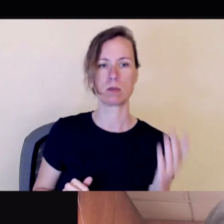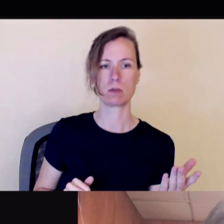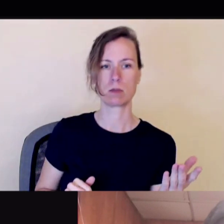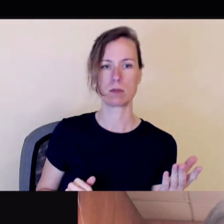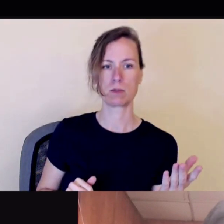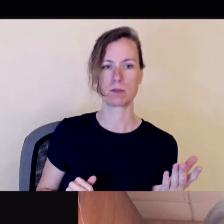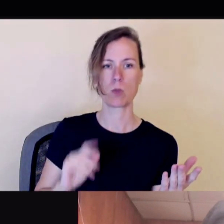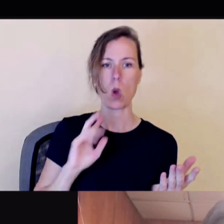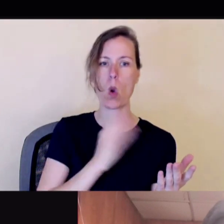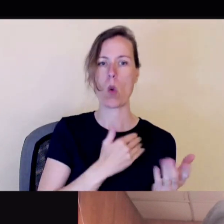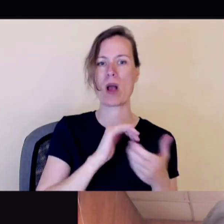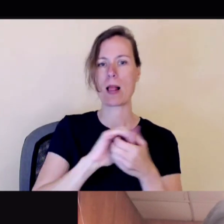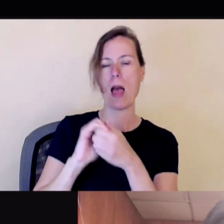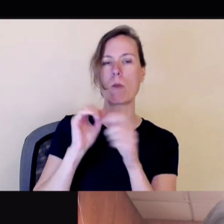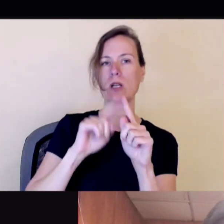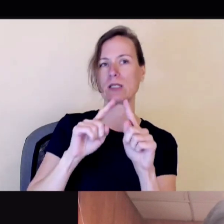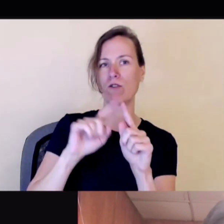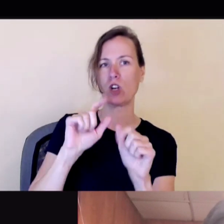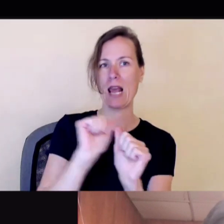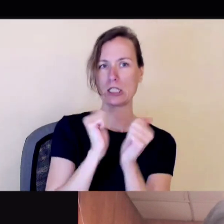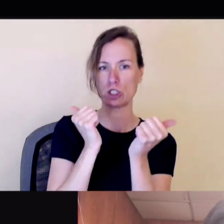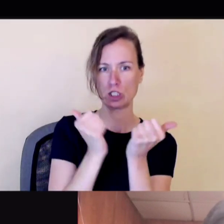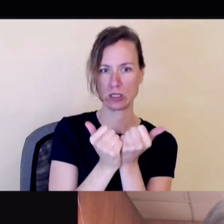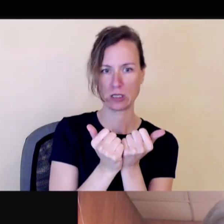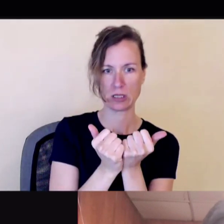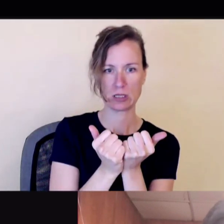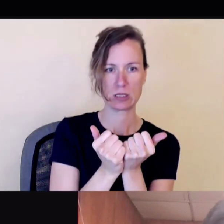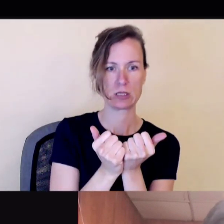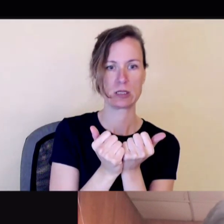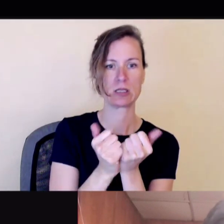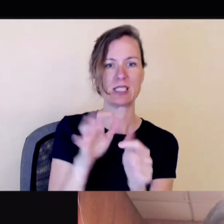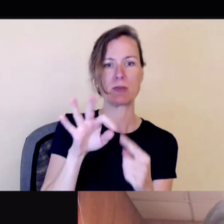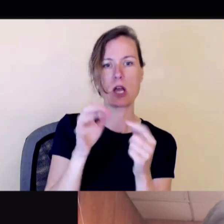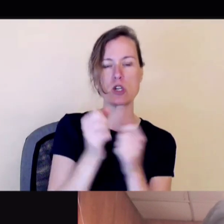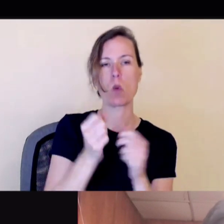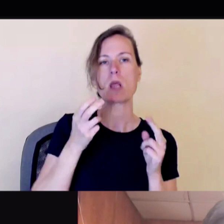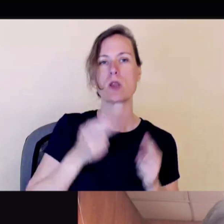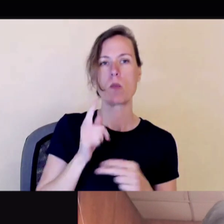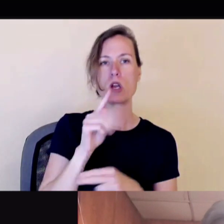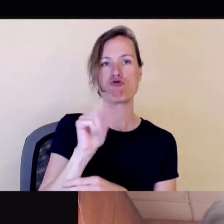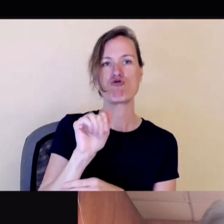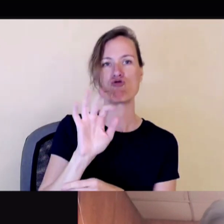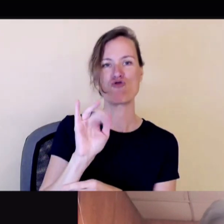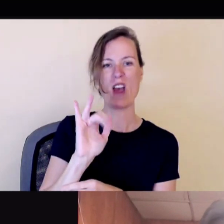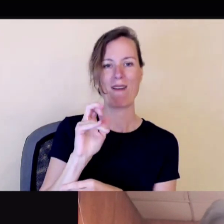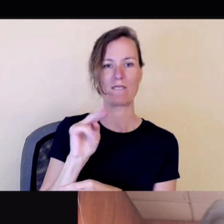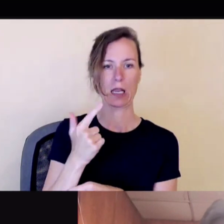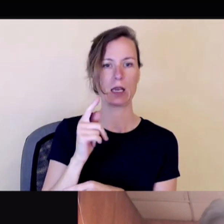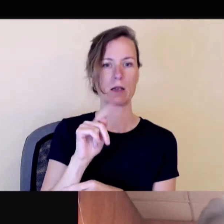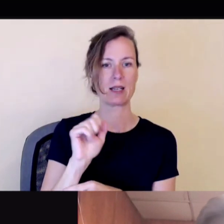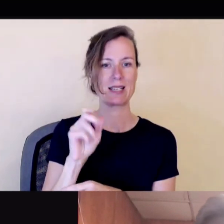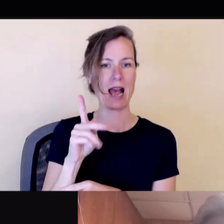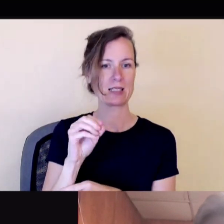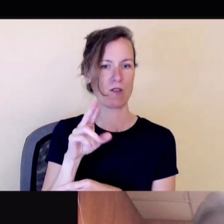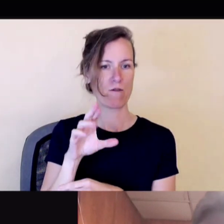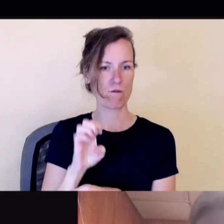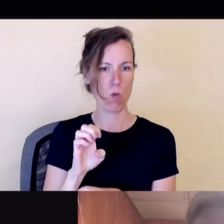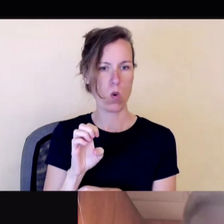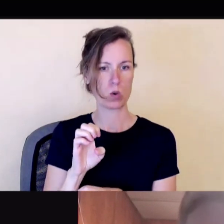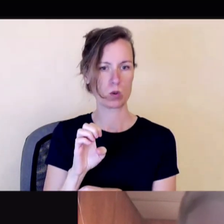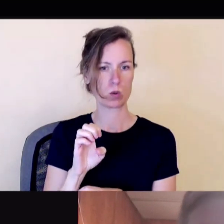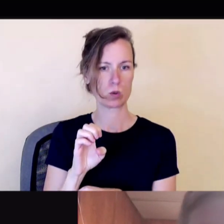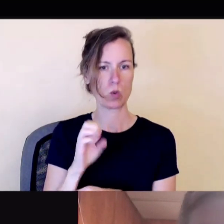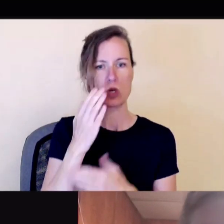we have done some events in concert with DSS targeting teens. But we don't have like